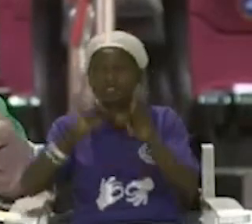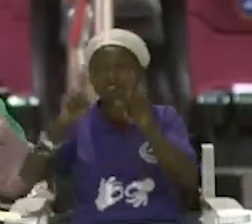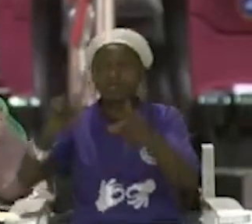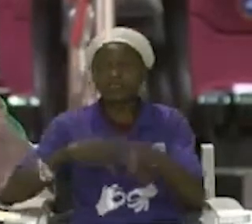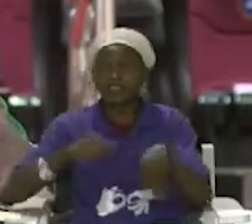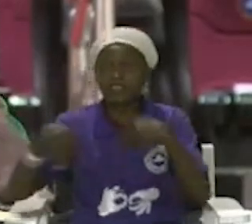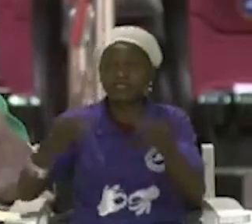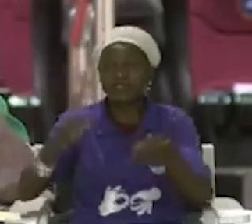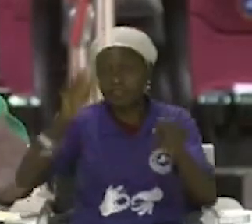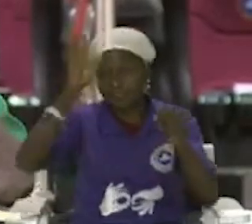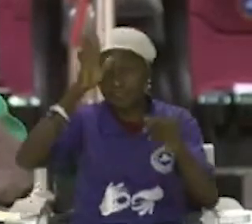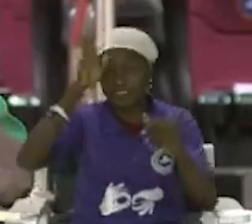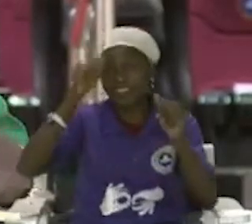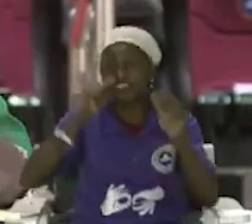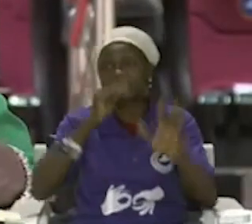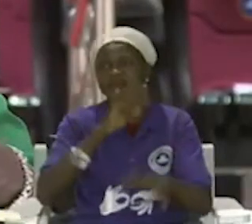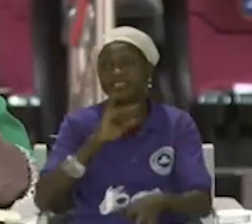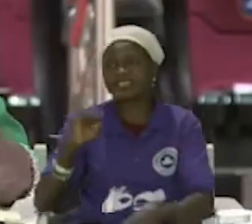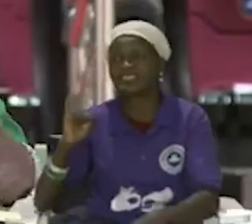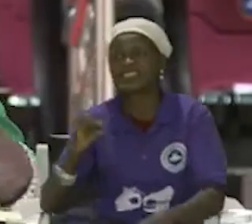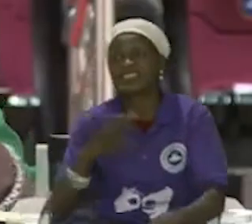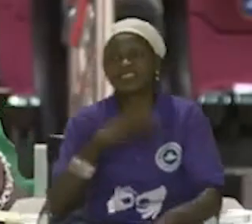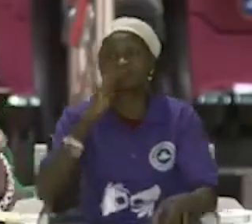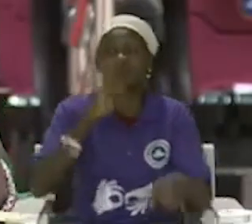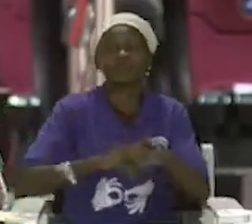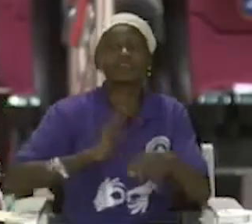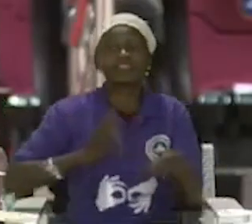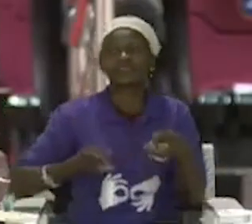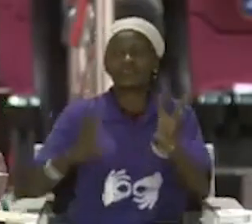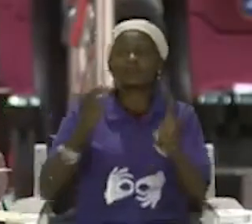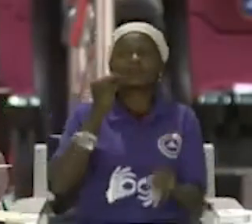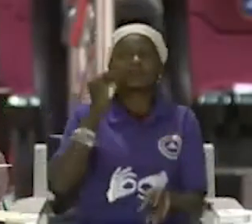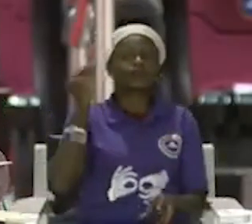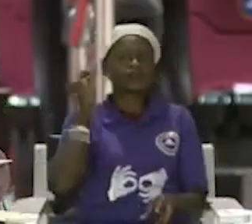Father's blessing and be on our way home.